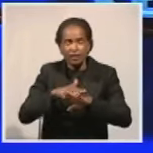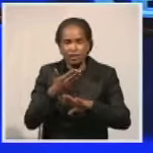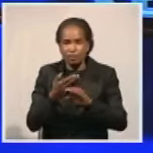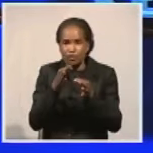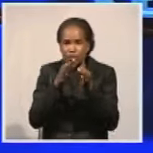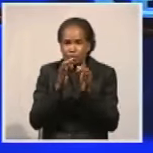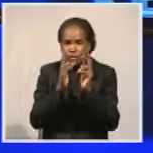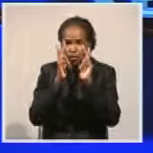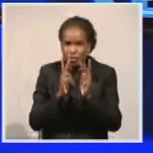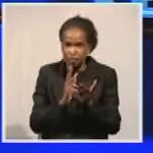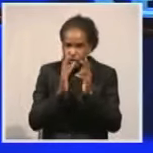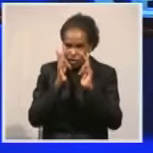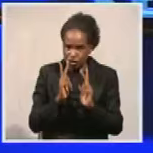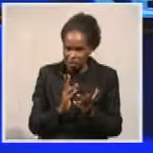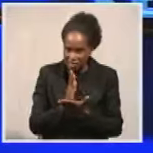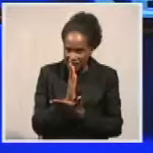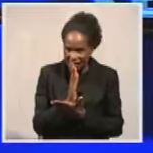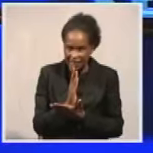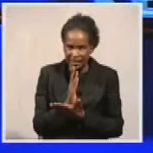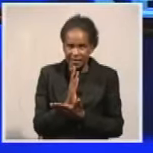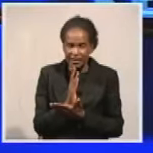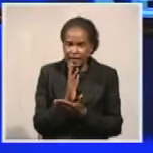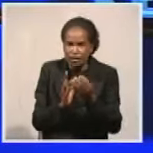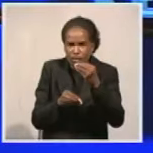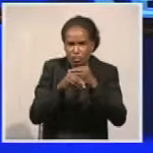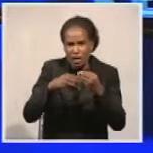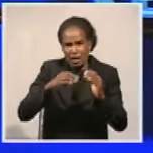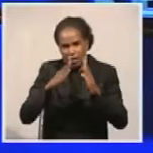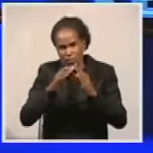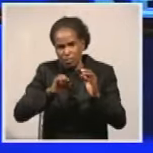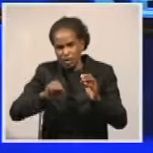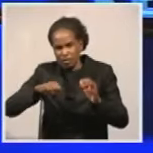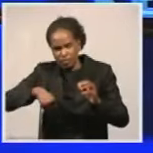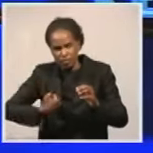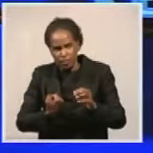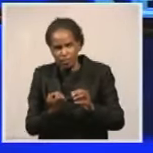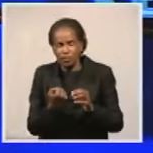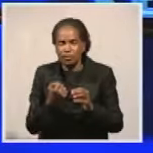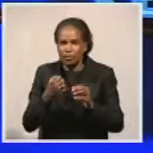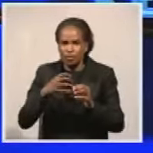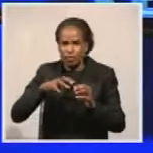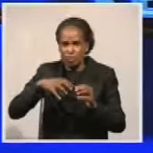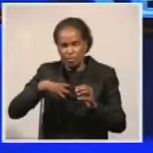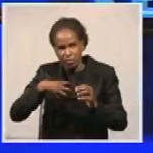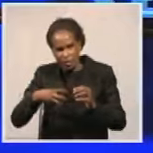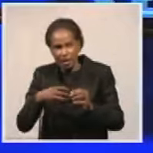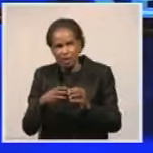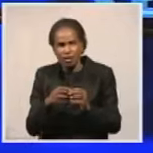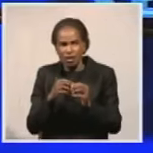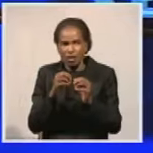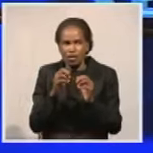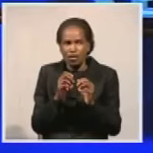human rights and then you include properties, what is property? To human